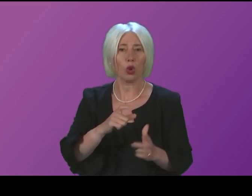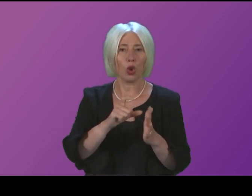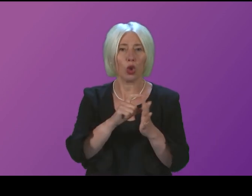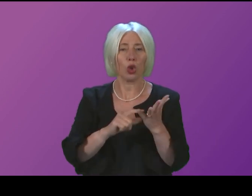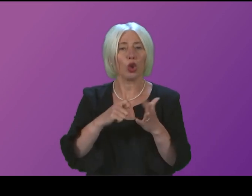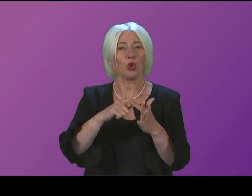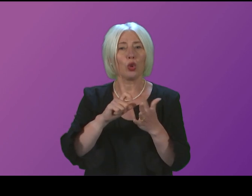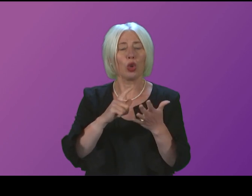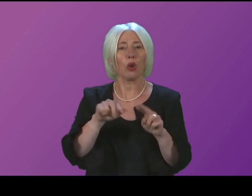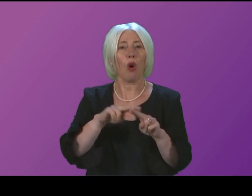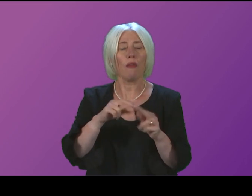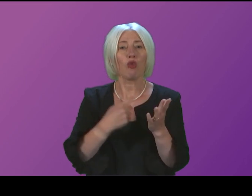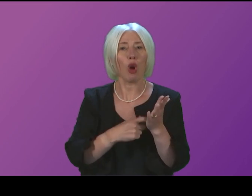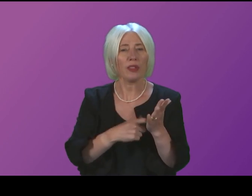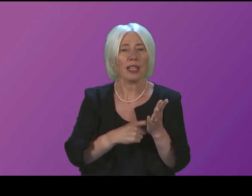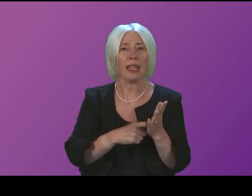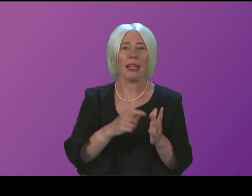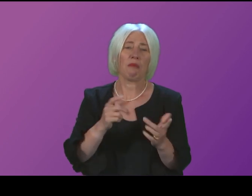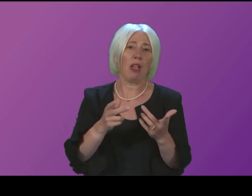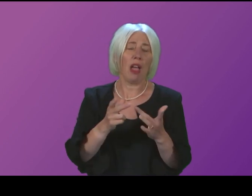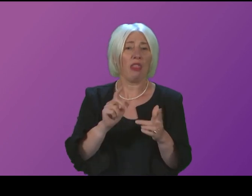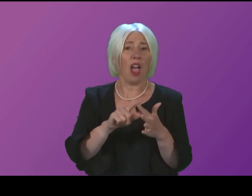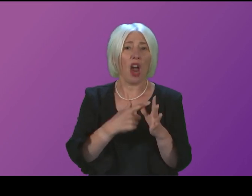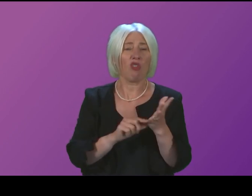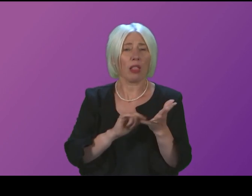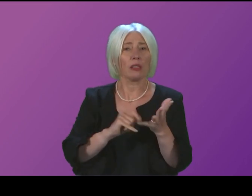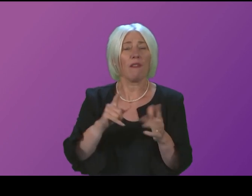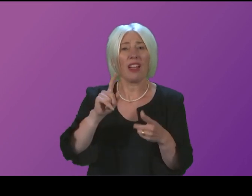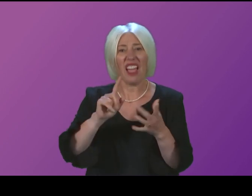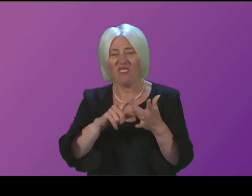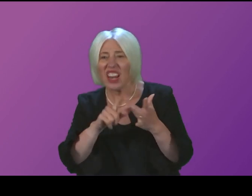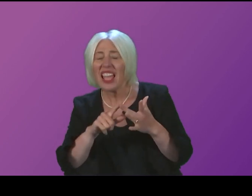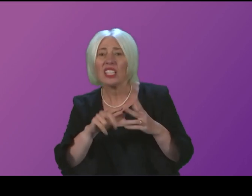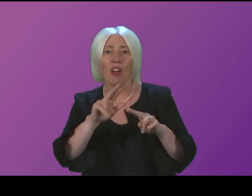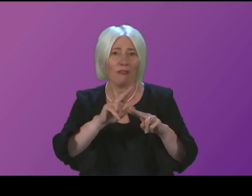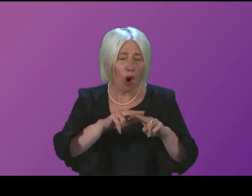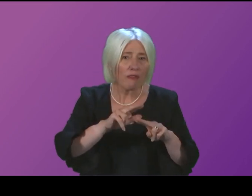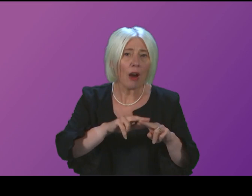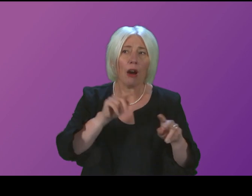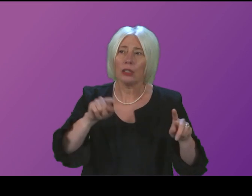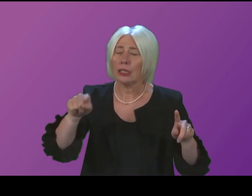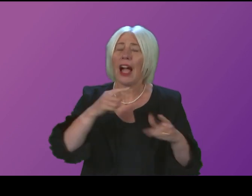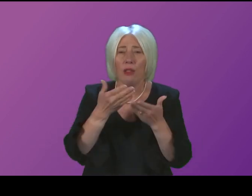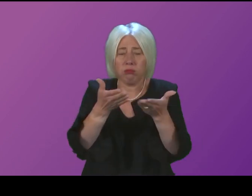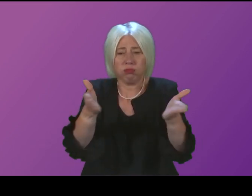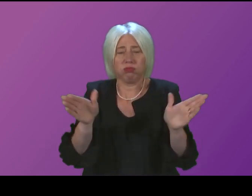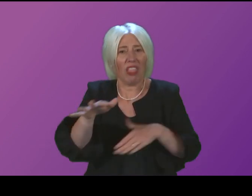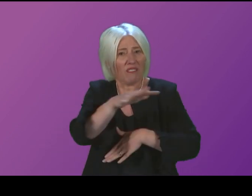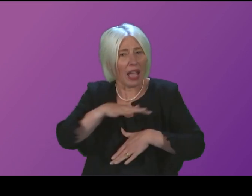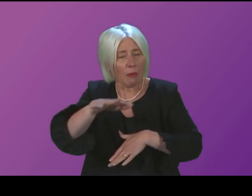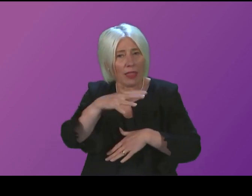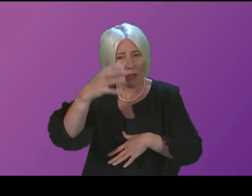the Princess Royal, the Earls of Inverness and Forfar, and to all members of Her Majesty's wider family.